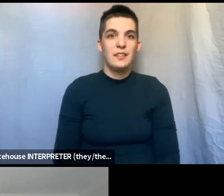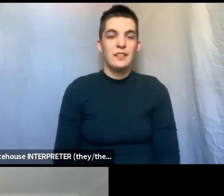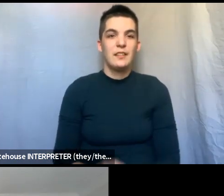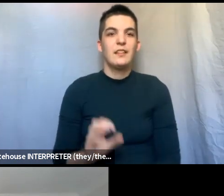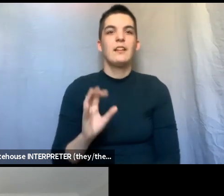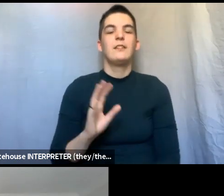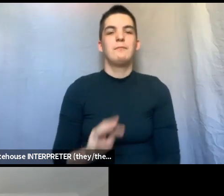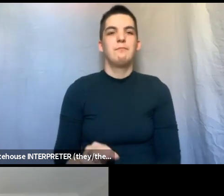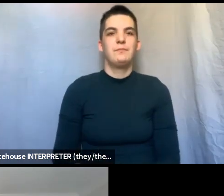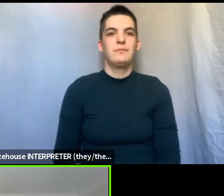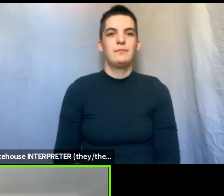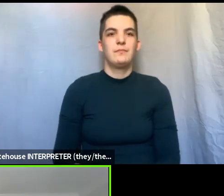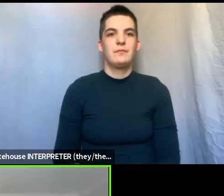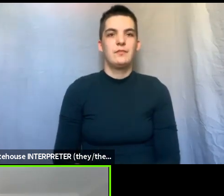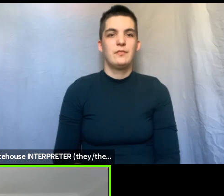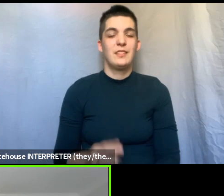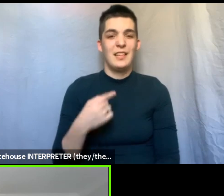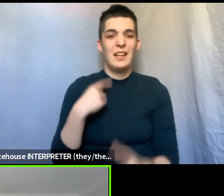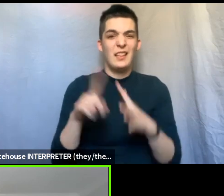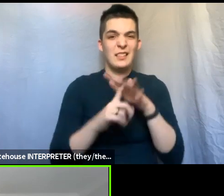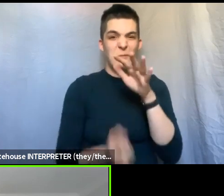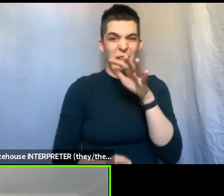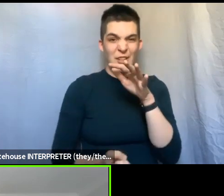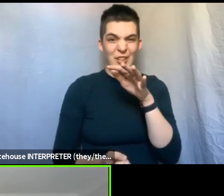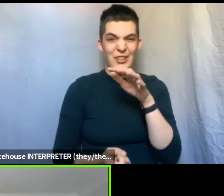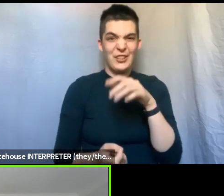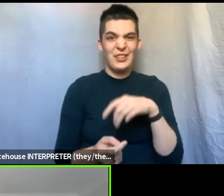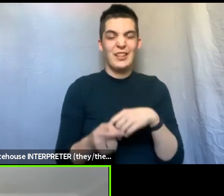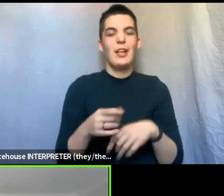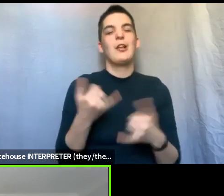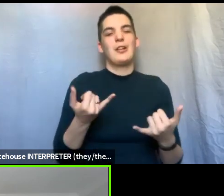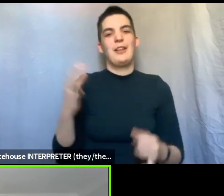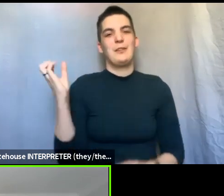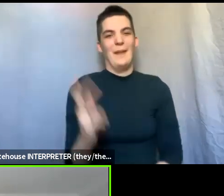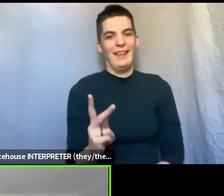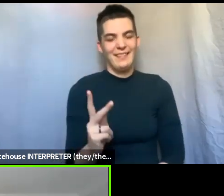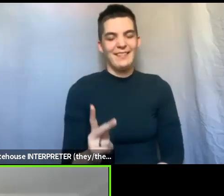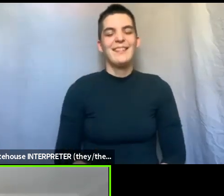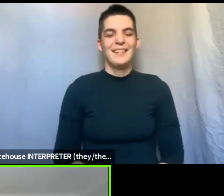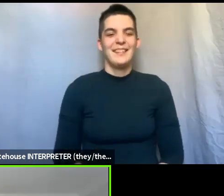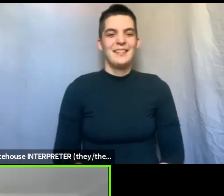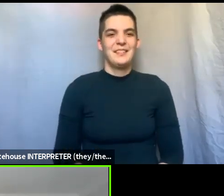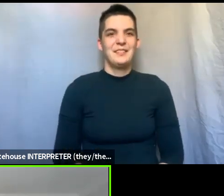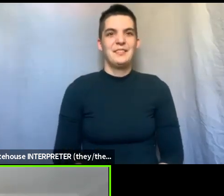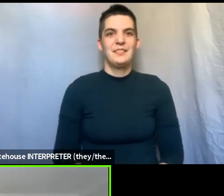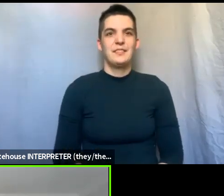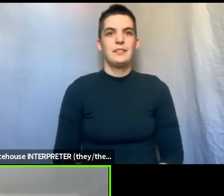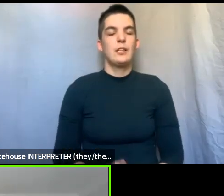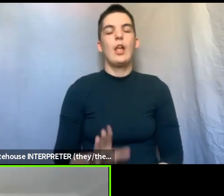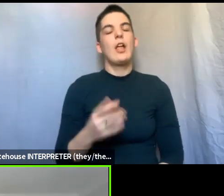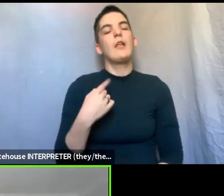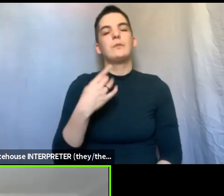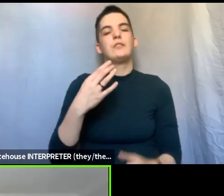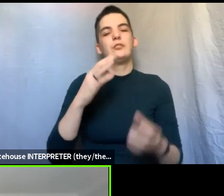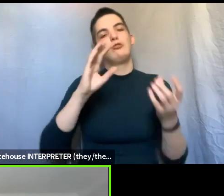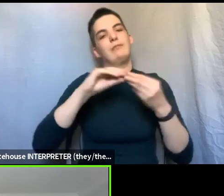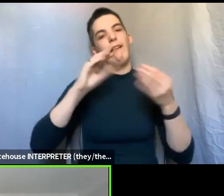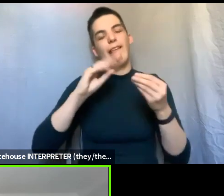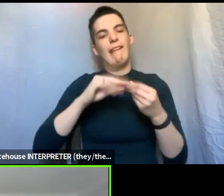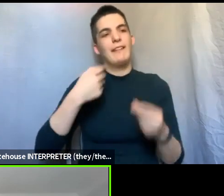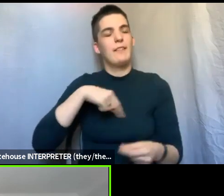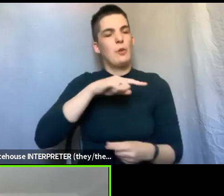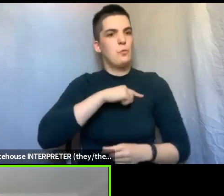Did I disappear there for a moment? You're back. Now you're back. Okay, all right. Just saying that we find